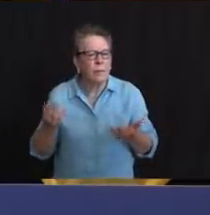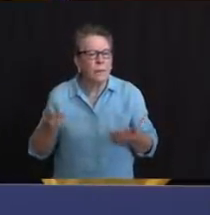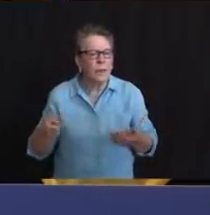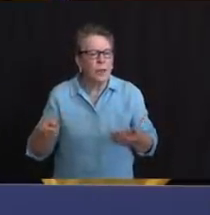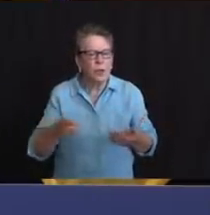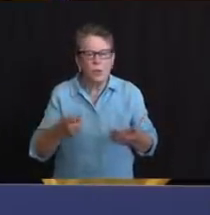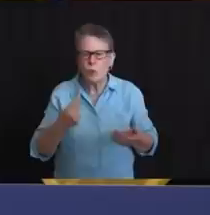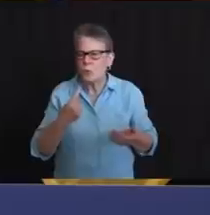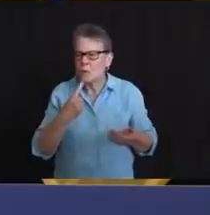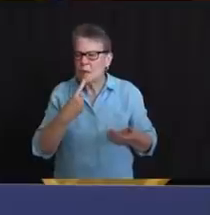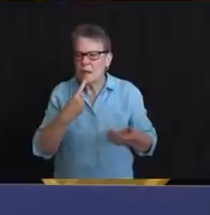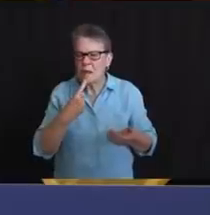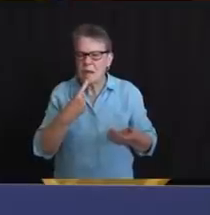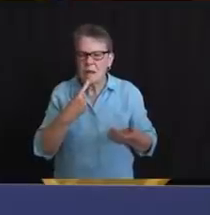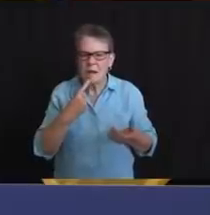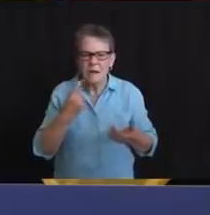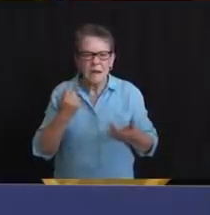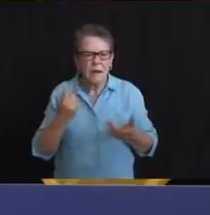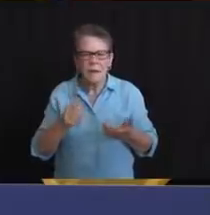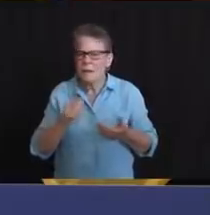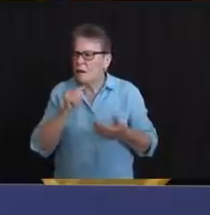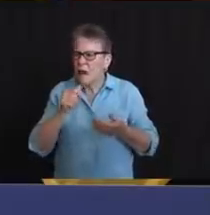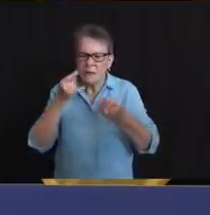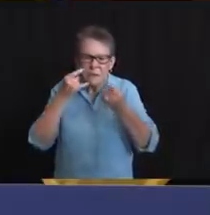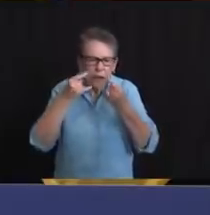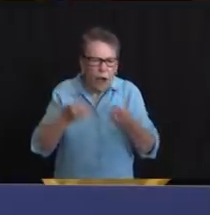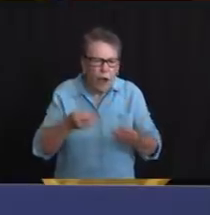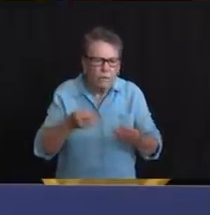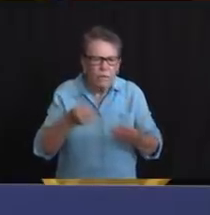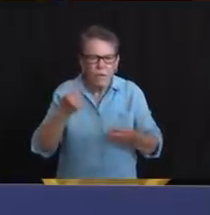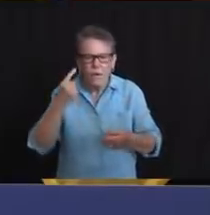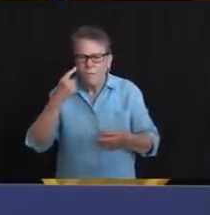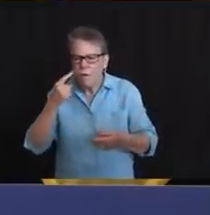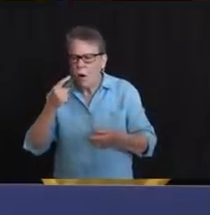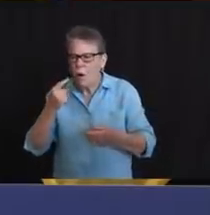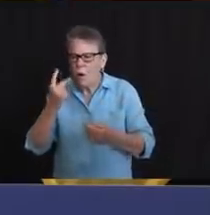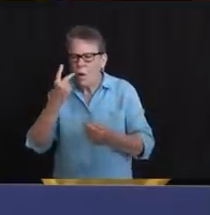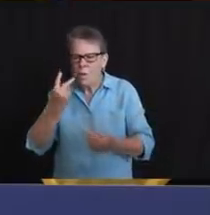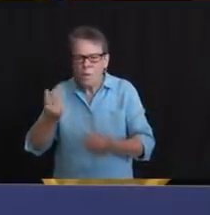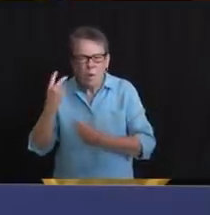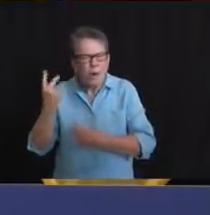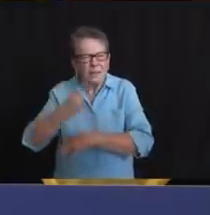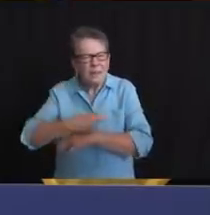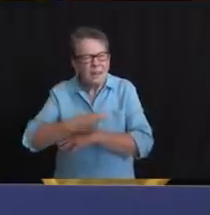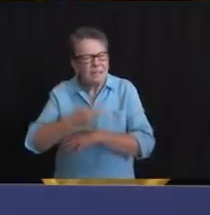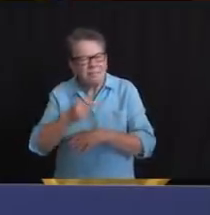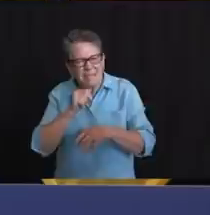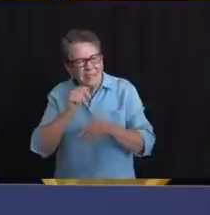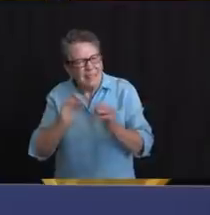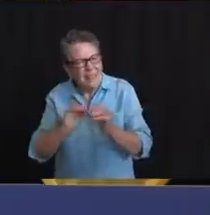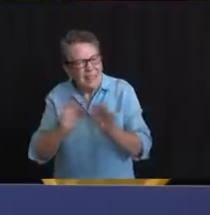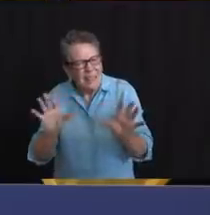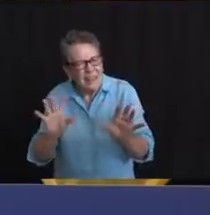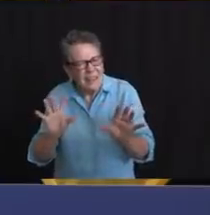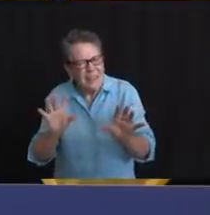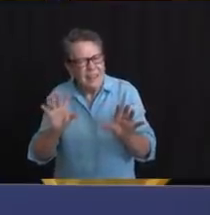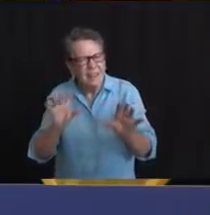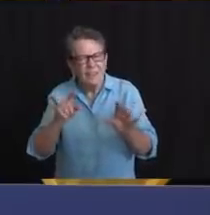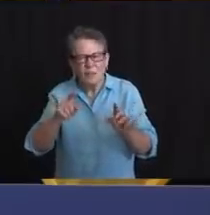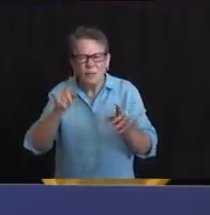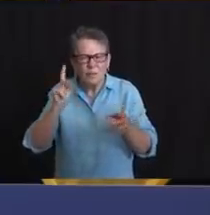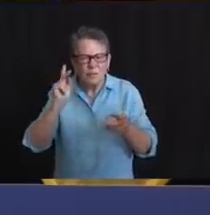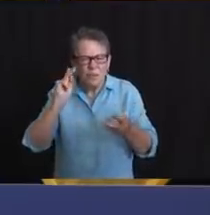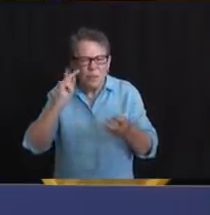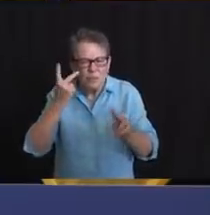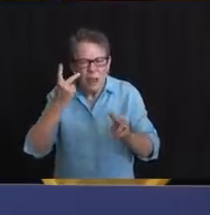Aren't your actions today a response to outrage from the public and questions from the legislature? Aren't you buckling under public pressure to